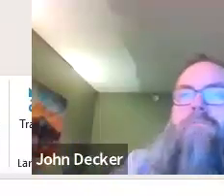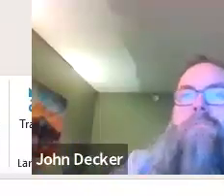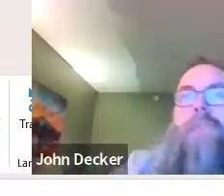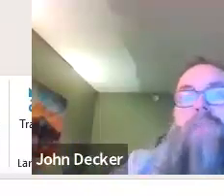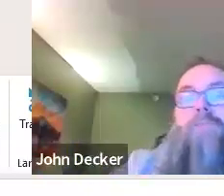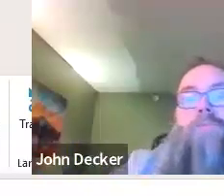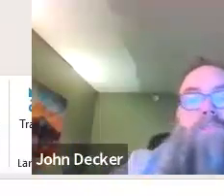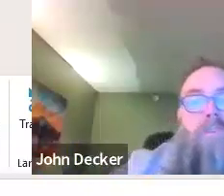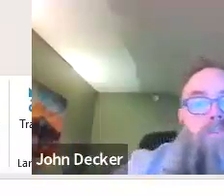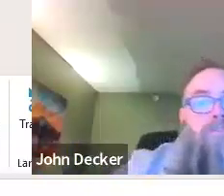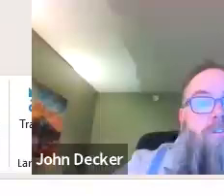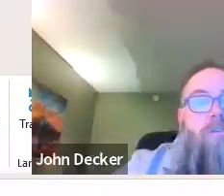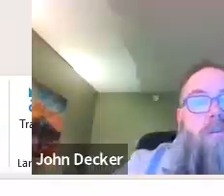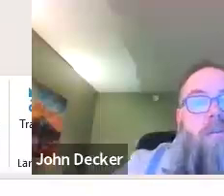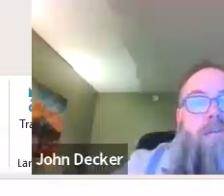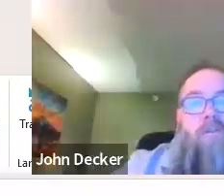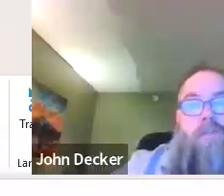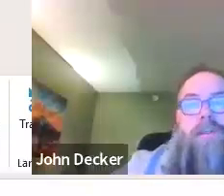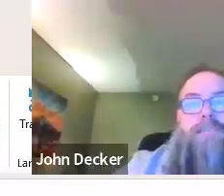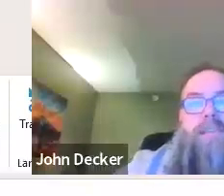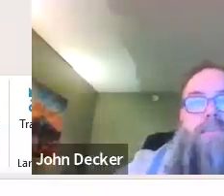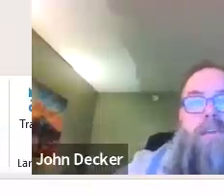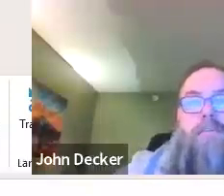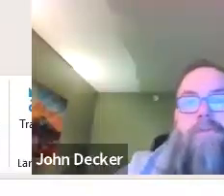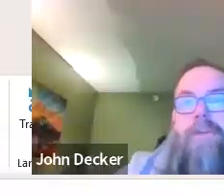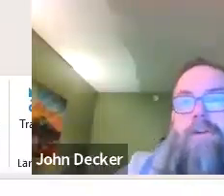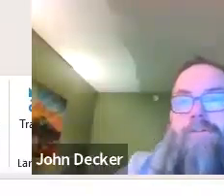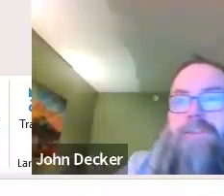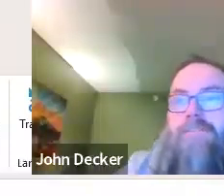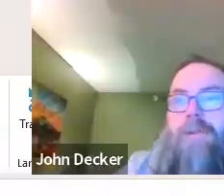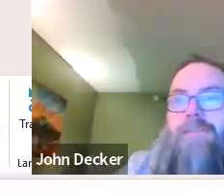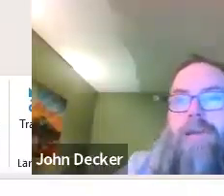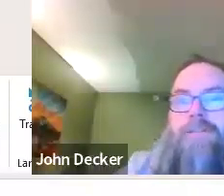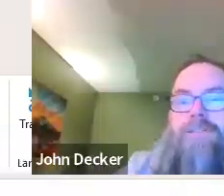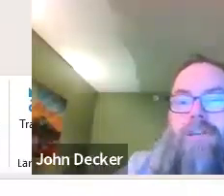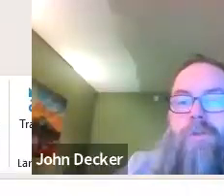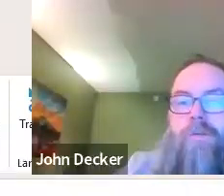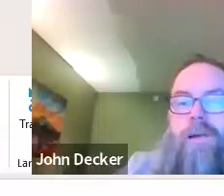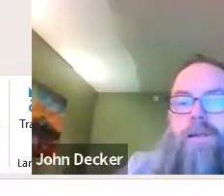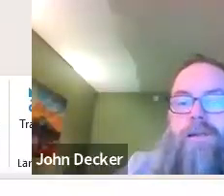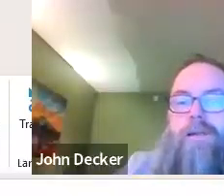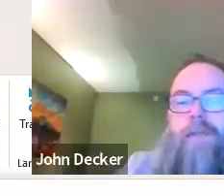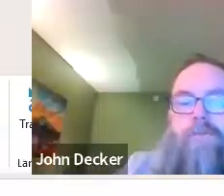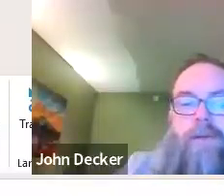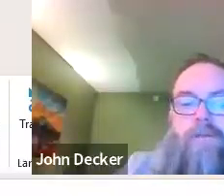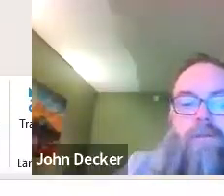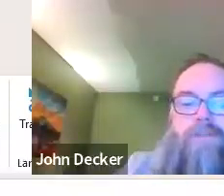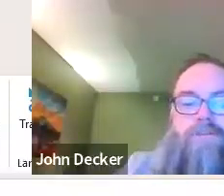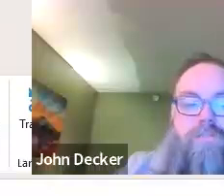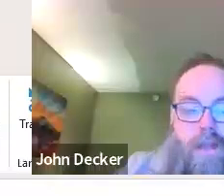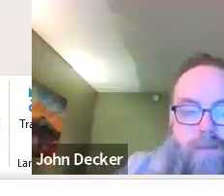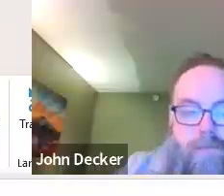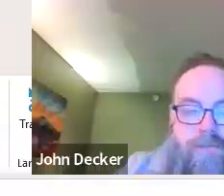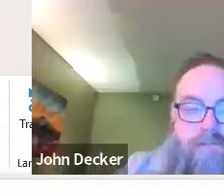that we're receiving and will be receiving in the future. There will be less and less of them, and we'll get all the rates corrected back to January 1, and we'll